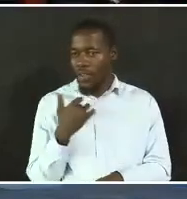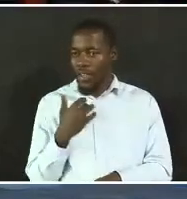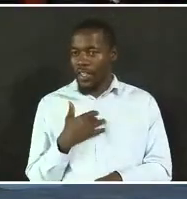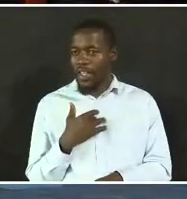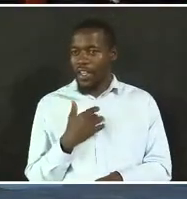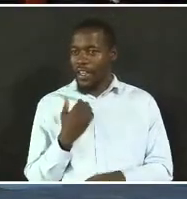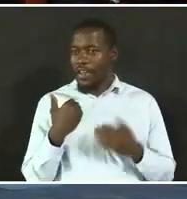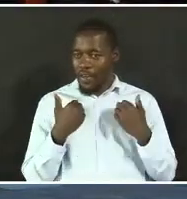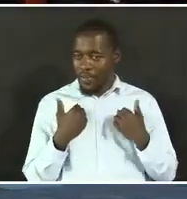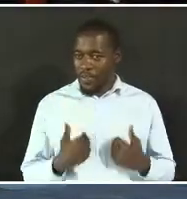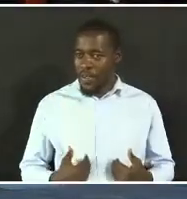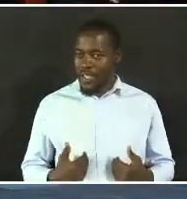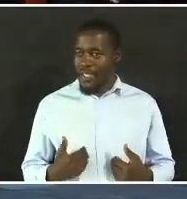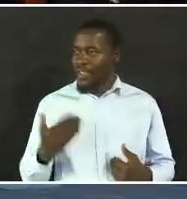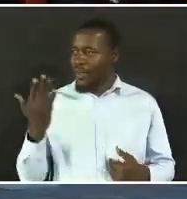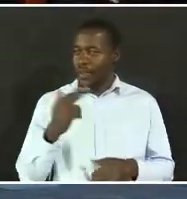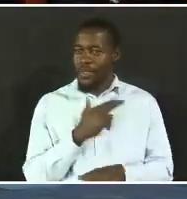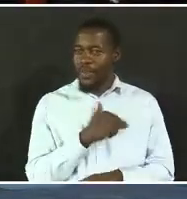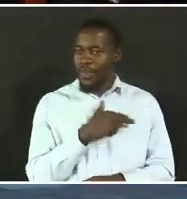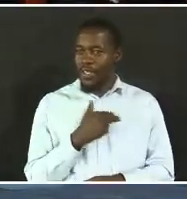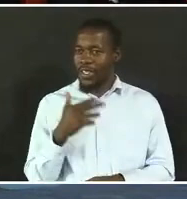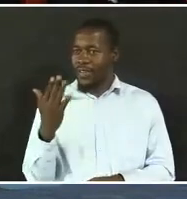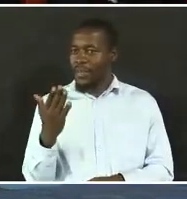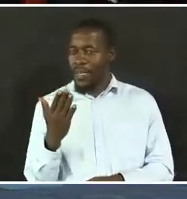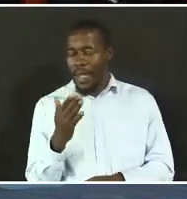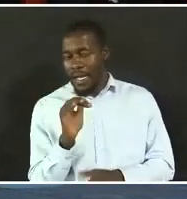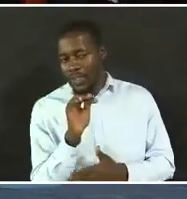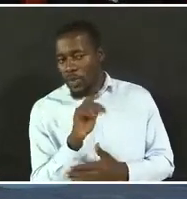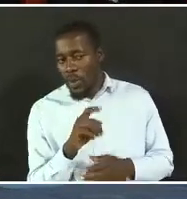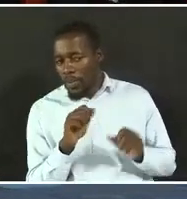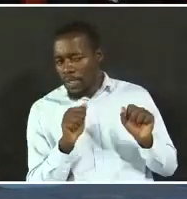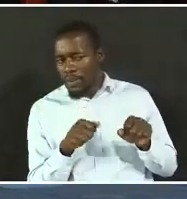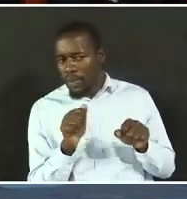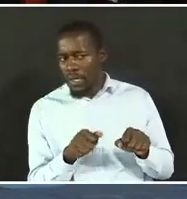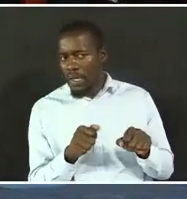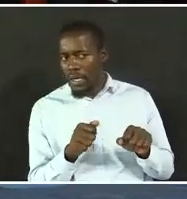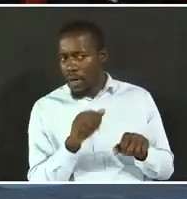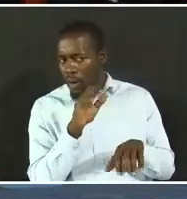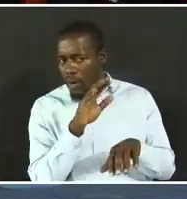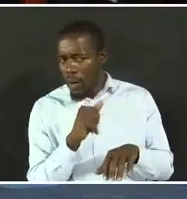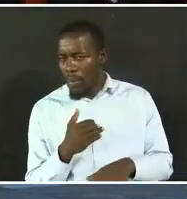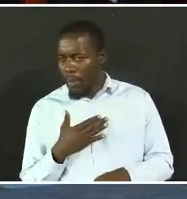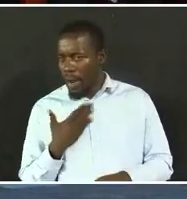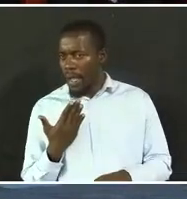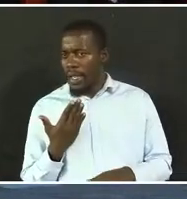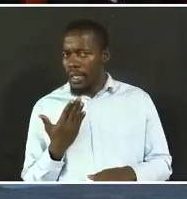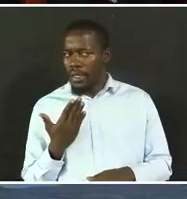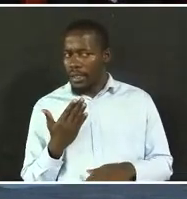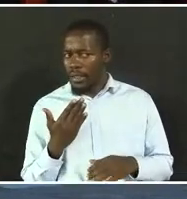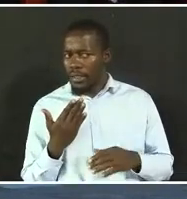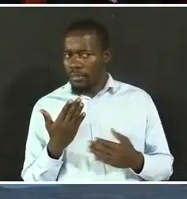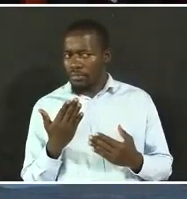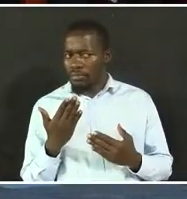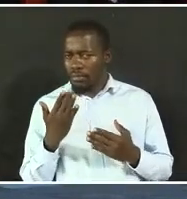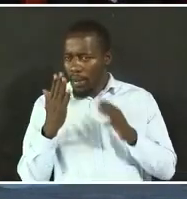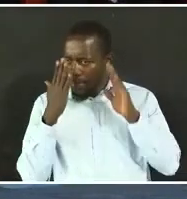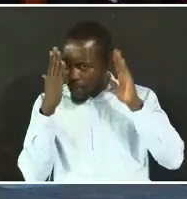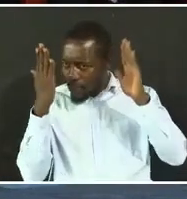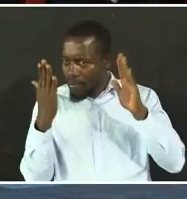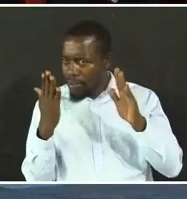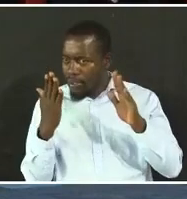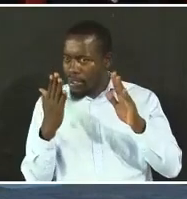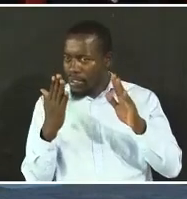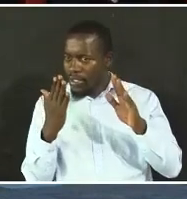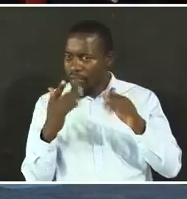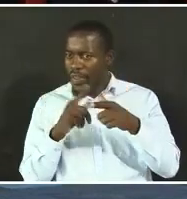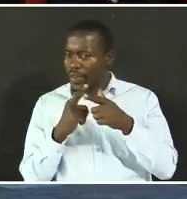person who needs a pastor, and he's a Catholic, so I want us to take advantage. No, it's not about that. Go